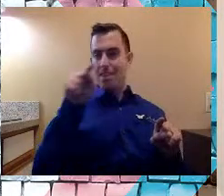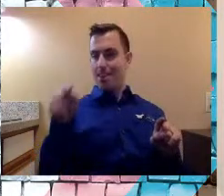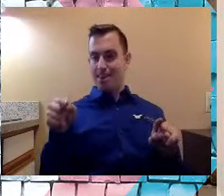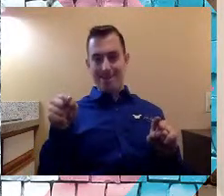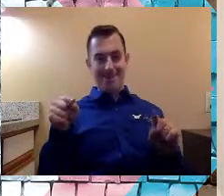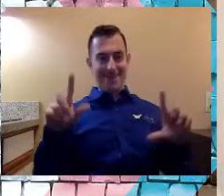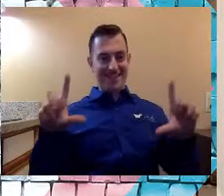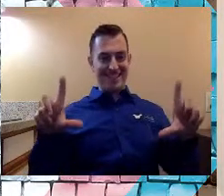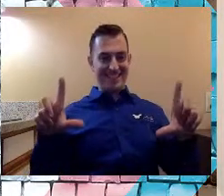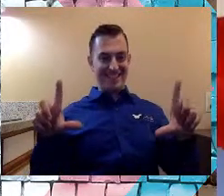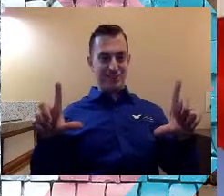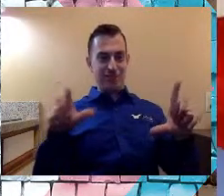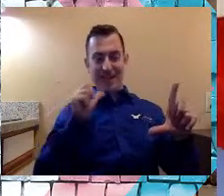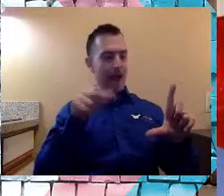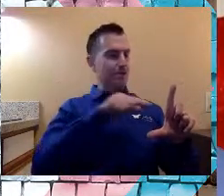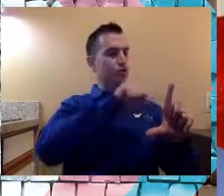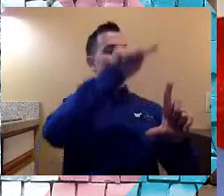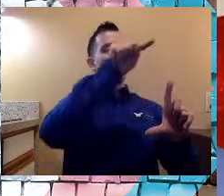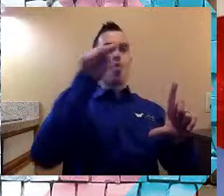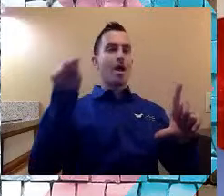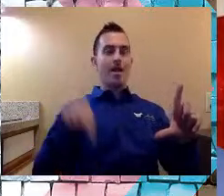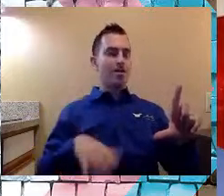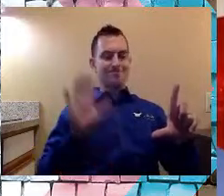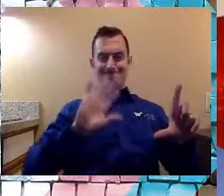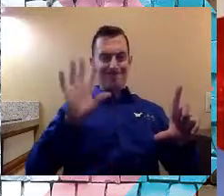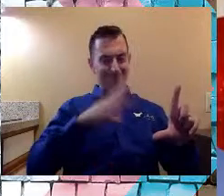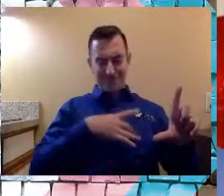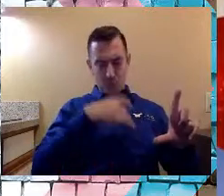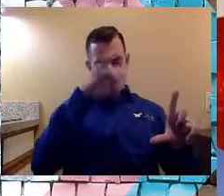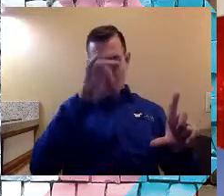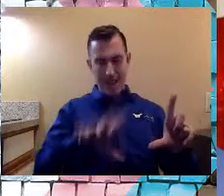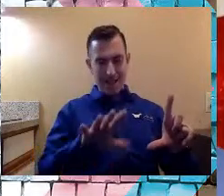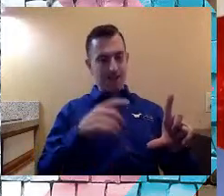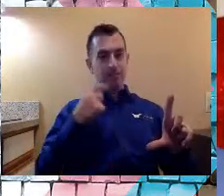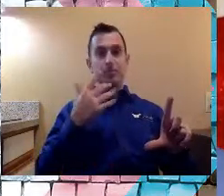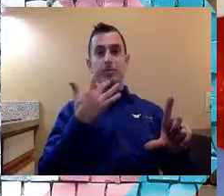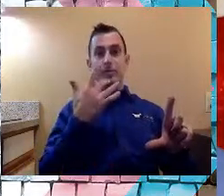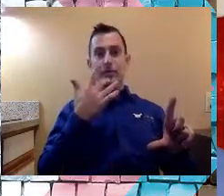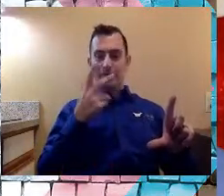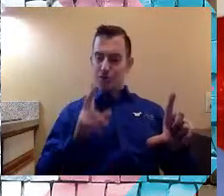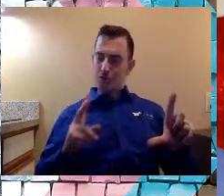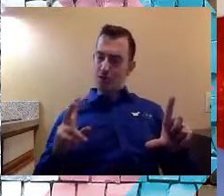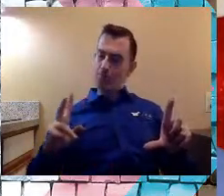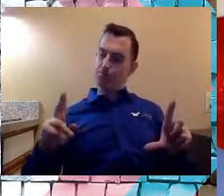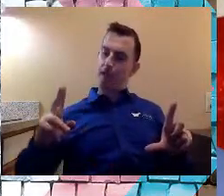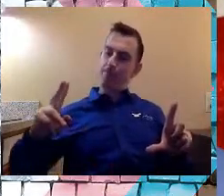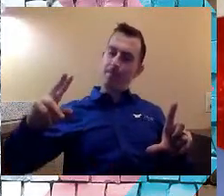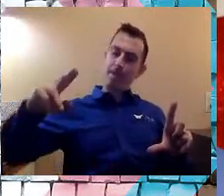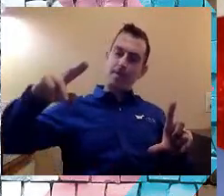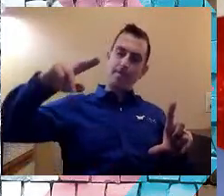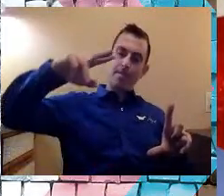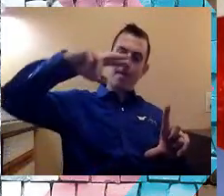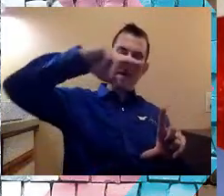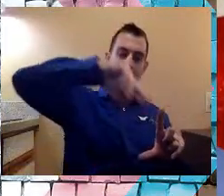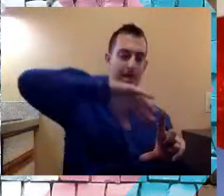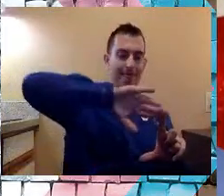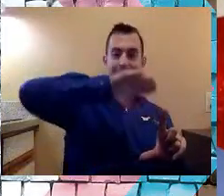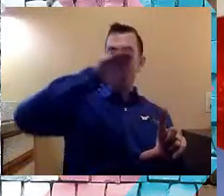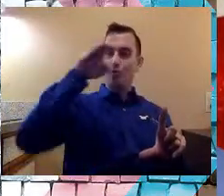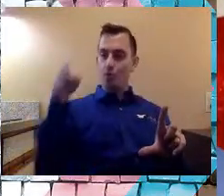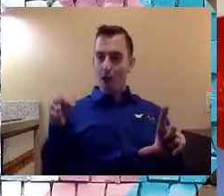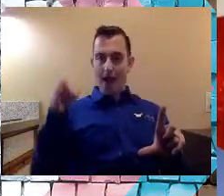rainbow. Cut it out, it's kinda cool. And if you don't want to cut it out, that's okay